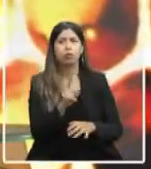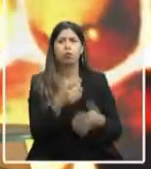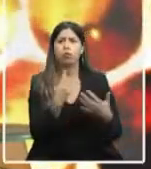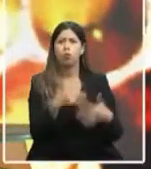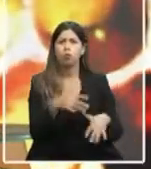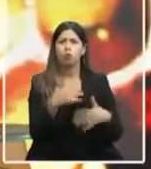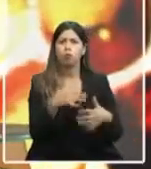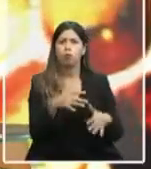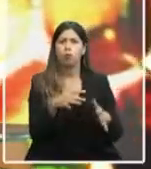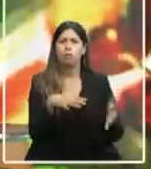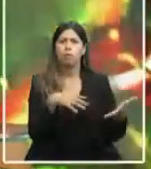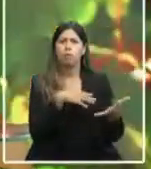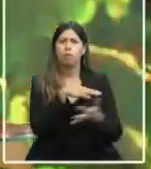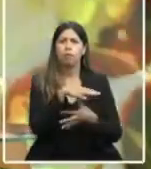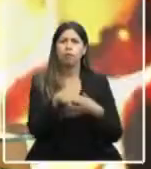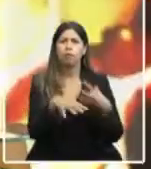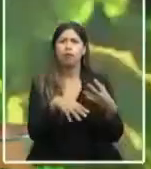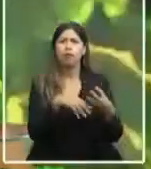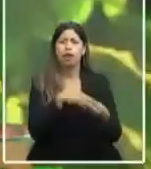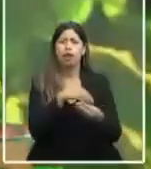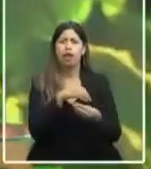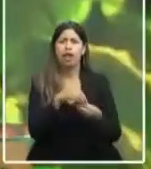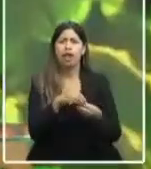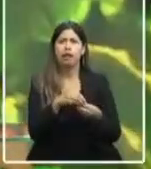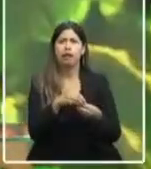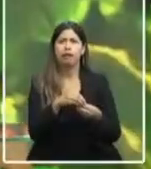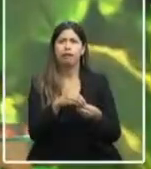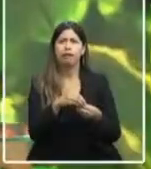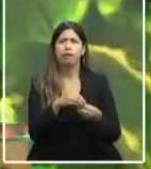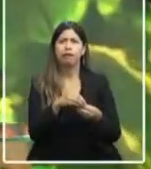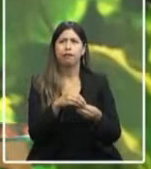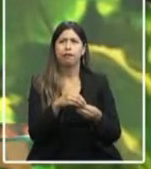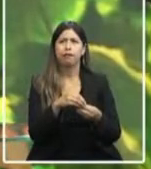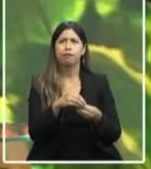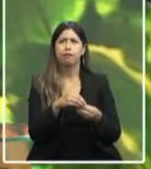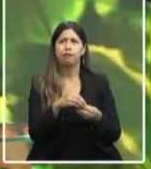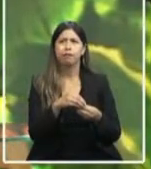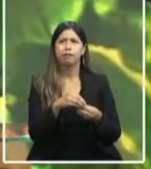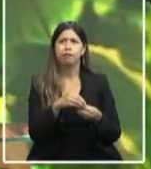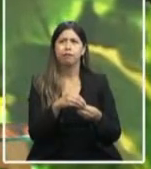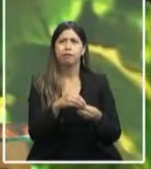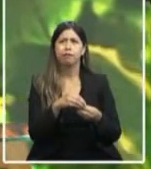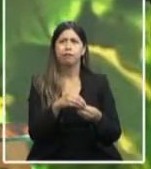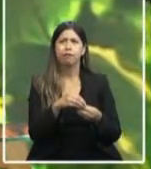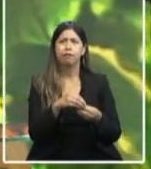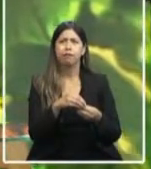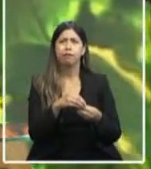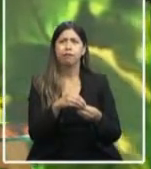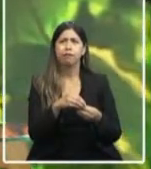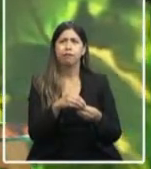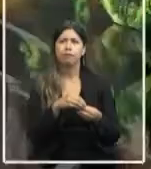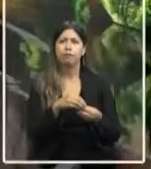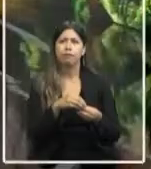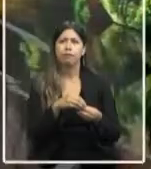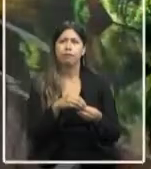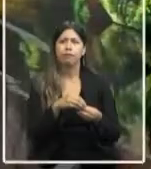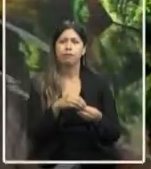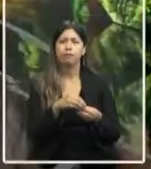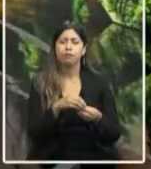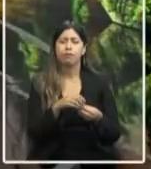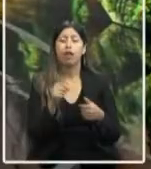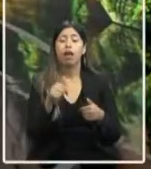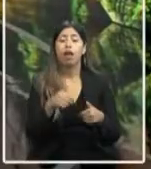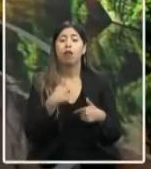affected. So, yes, I would like to go to some ideas